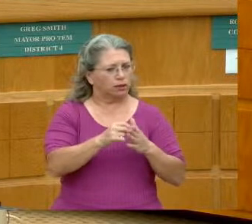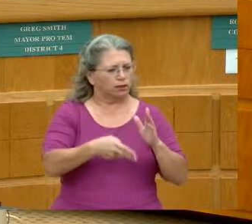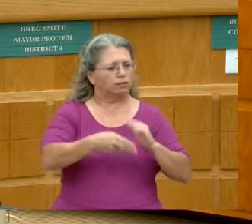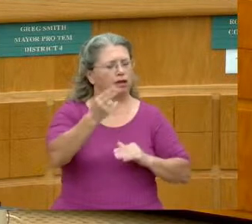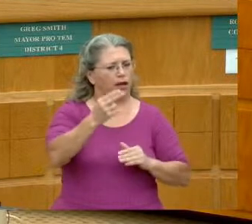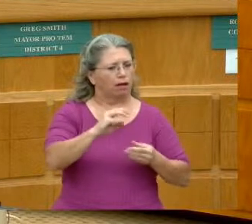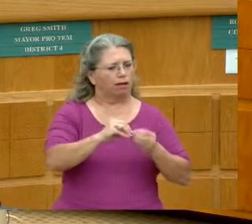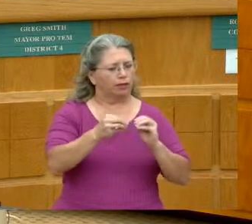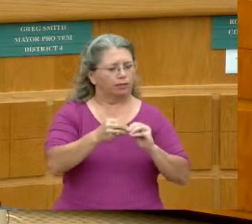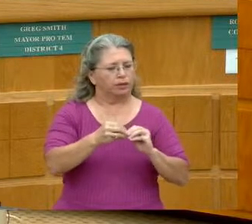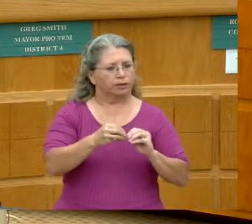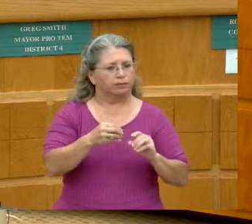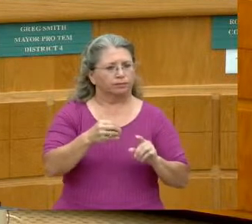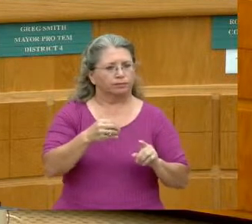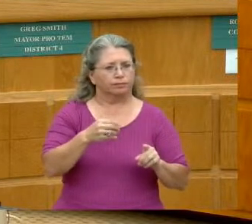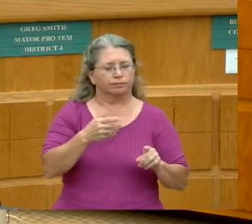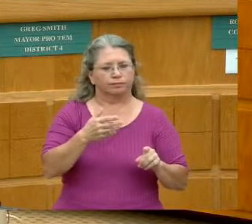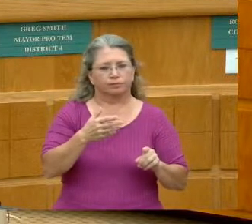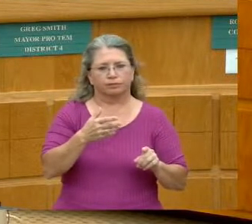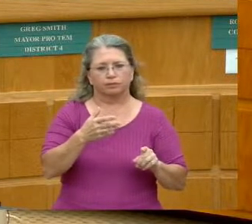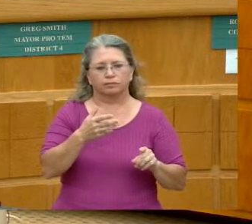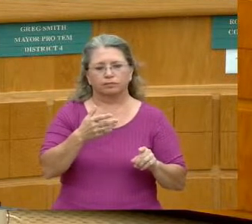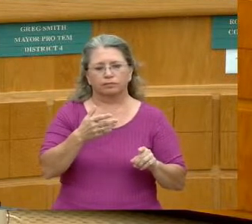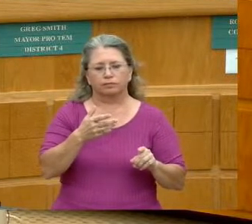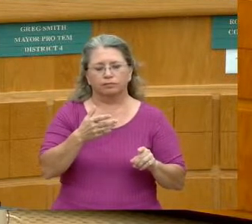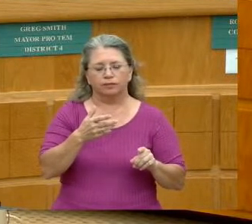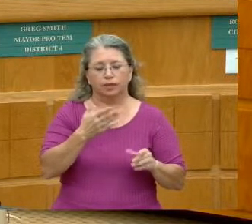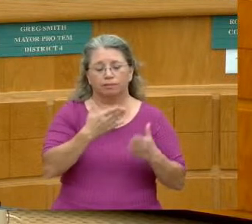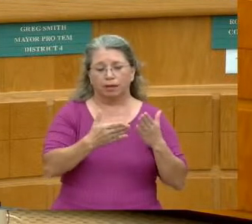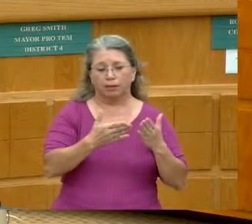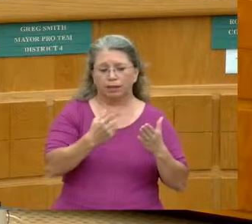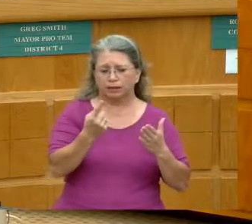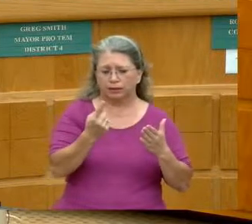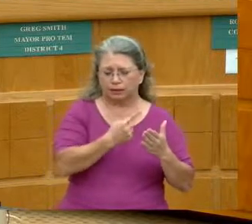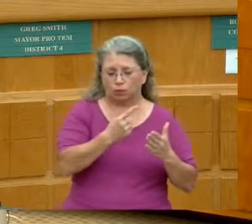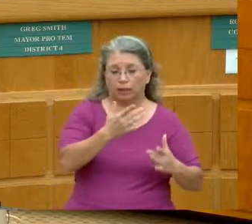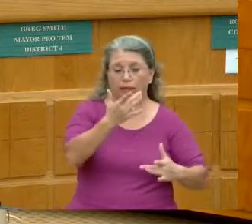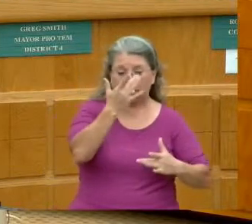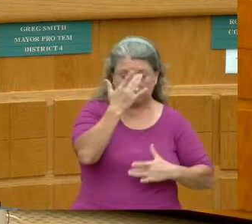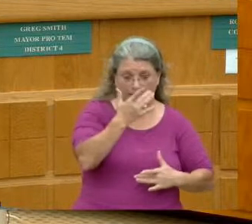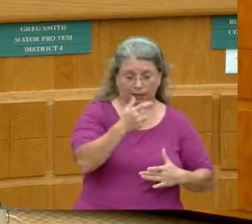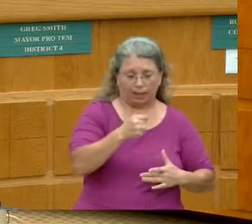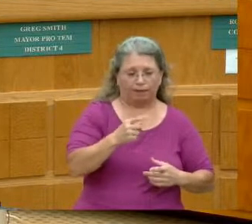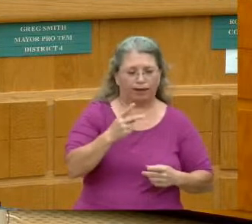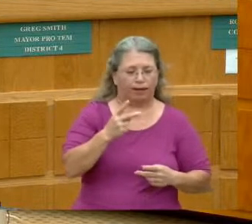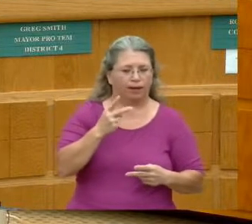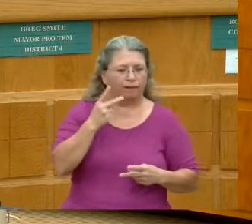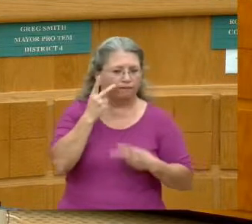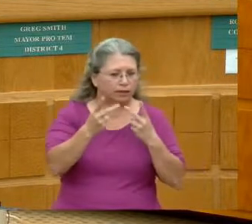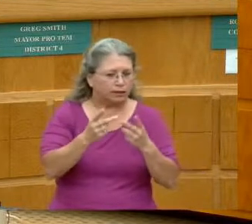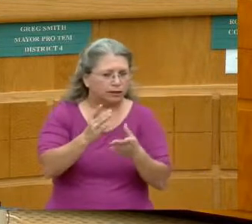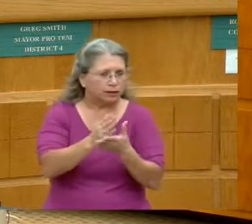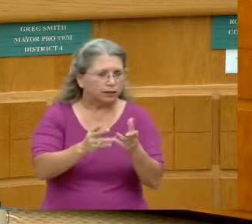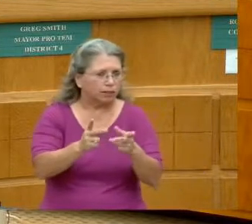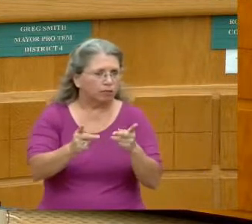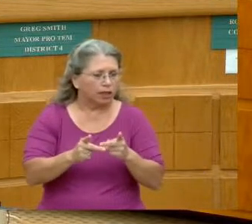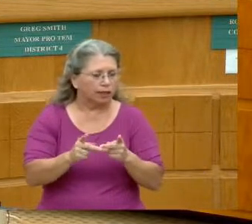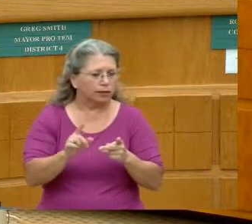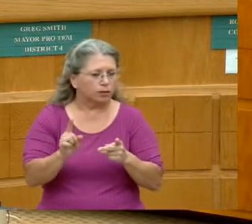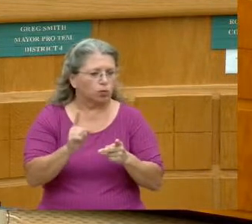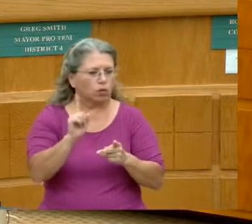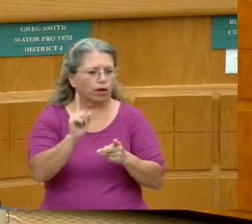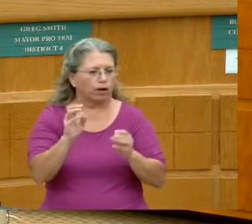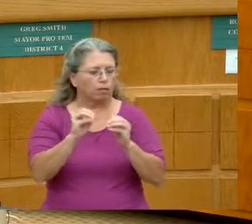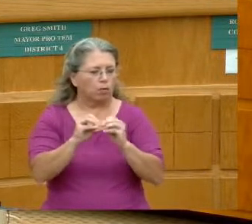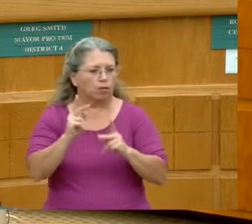there's more segregated people in there, or there's more people congregating, that we try to reduce some of that.